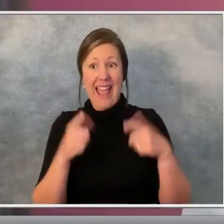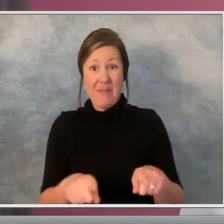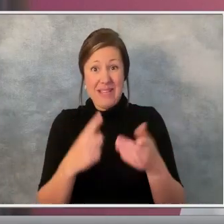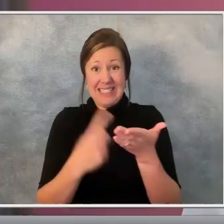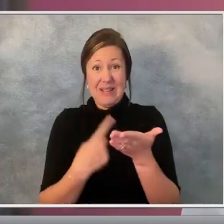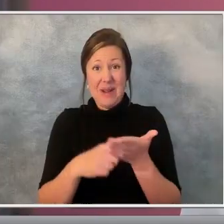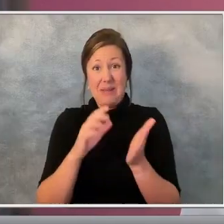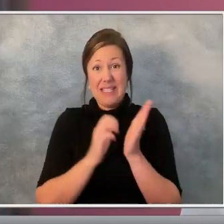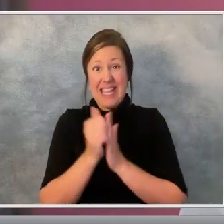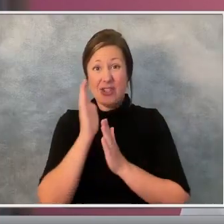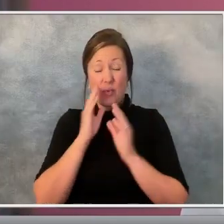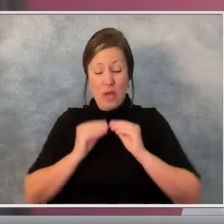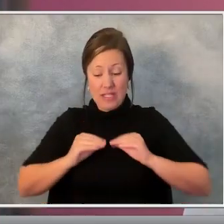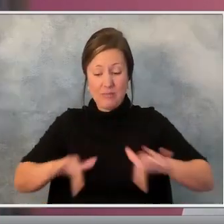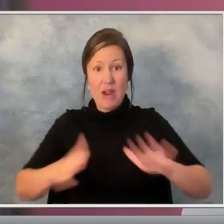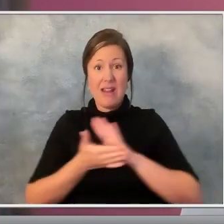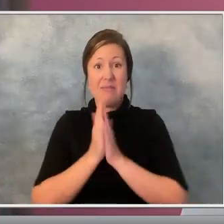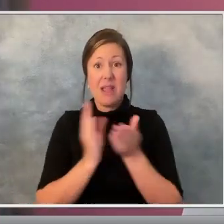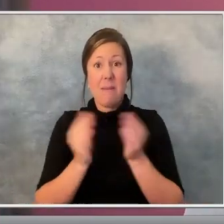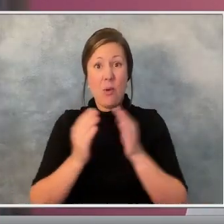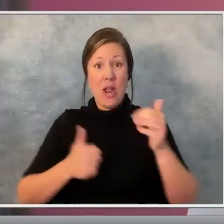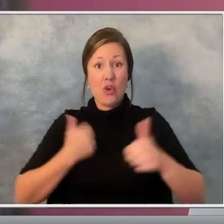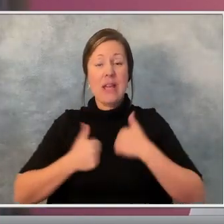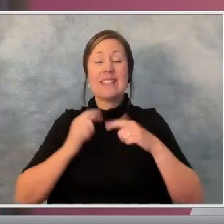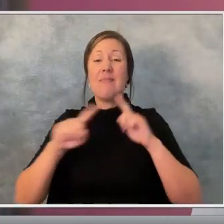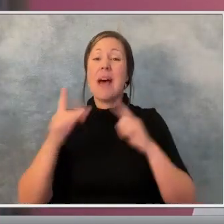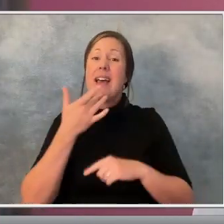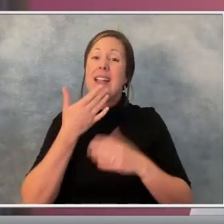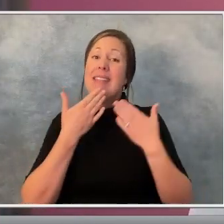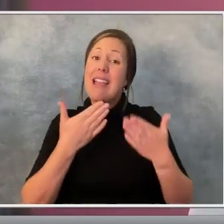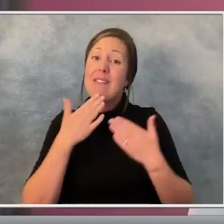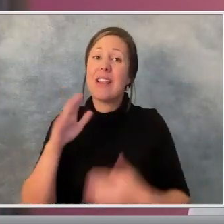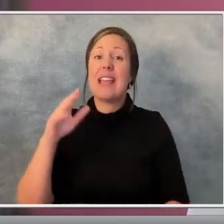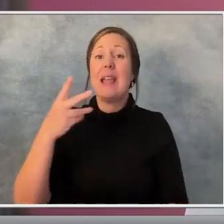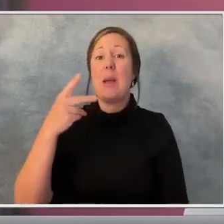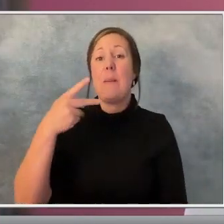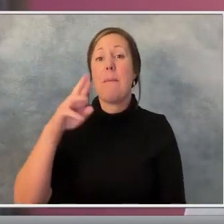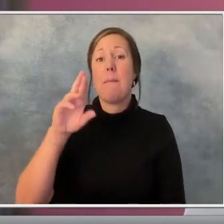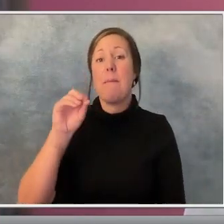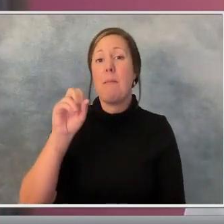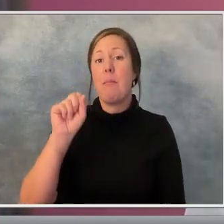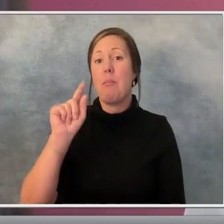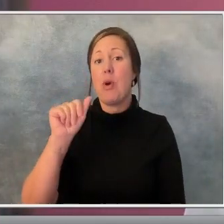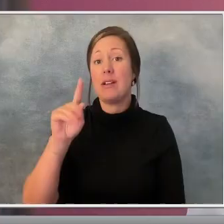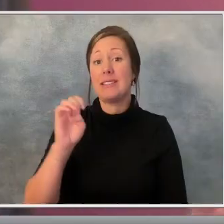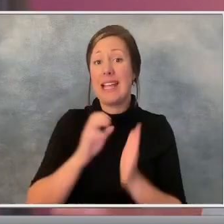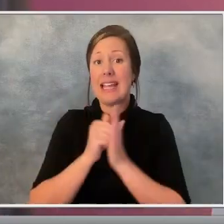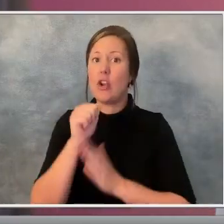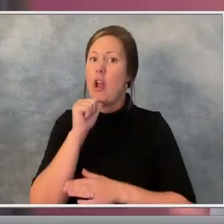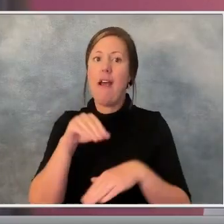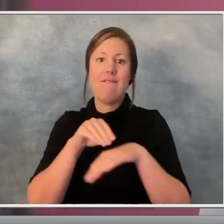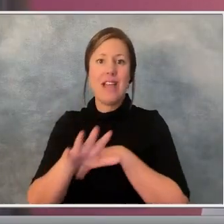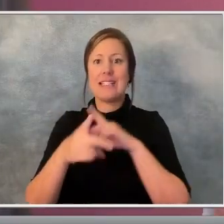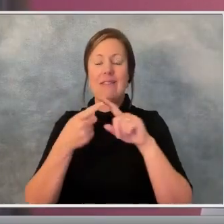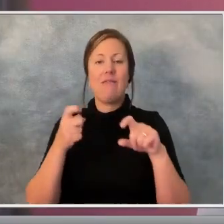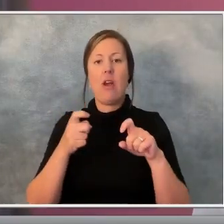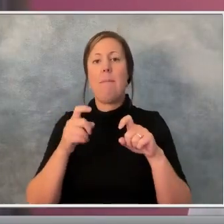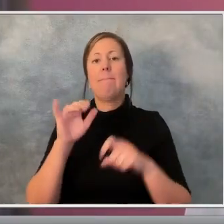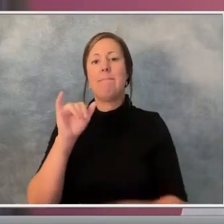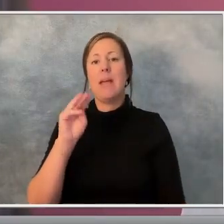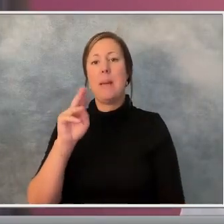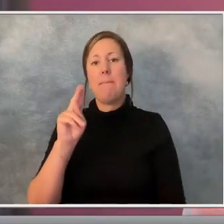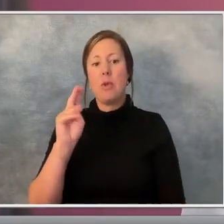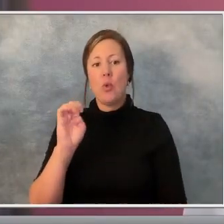Thankfully, prostate cancer is not a cancer that really is affected by the immune system very much. And so given his surgery and what his